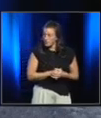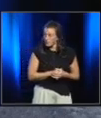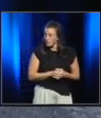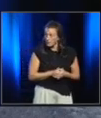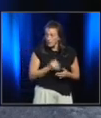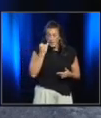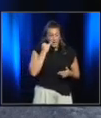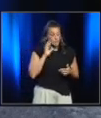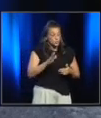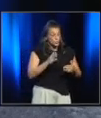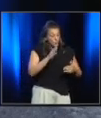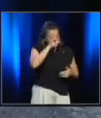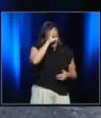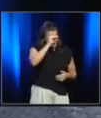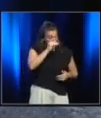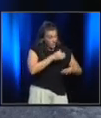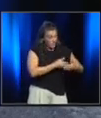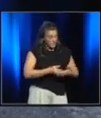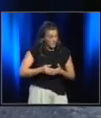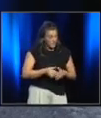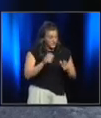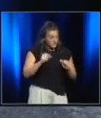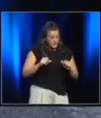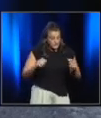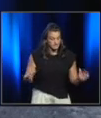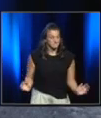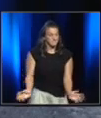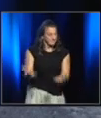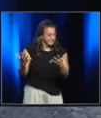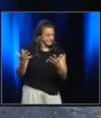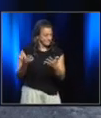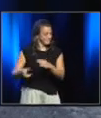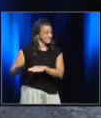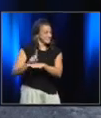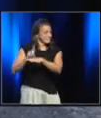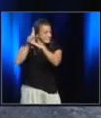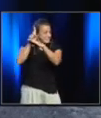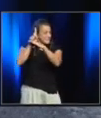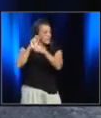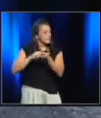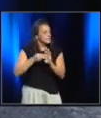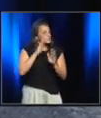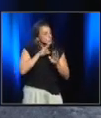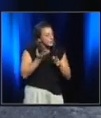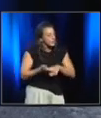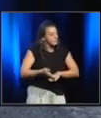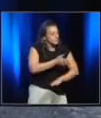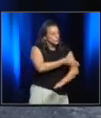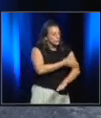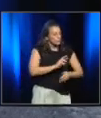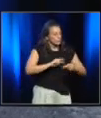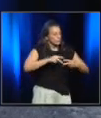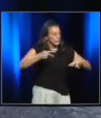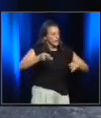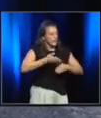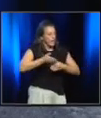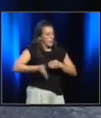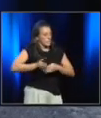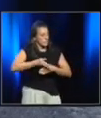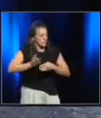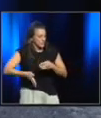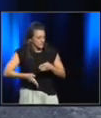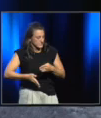your male babies a bit of a boost up, that will improve your genetic outputs if they become a beachmaster,